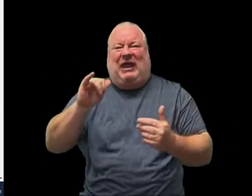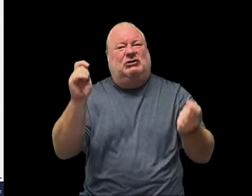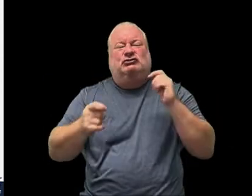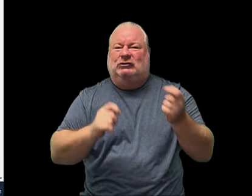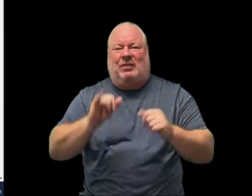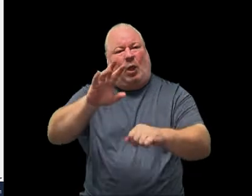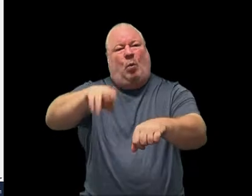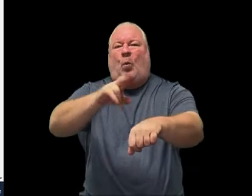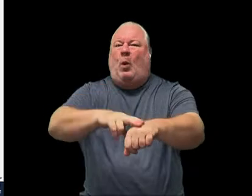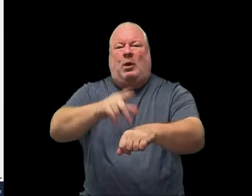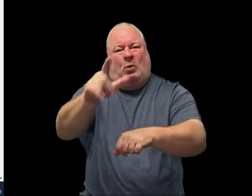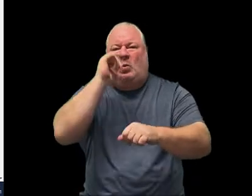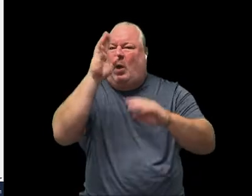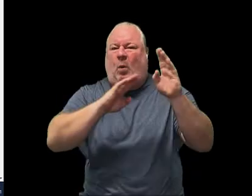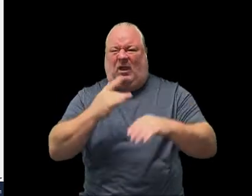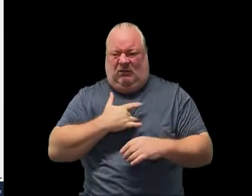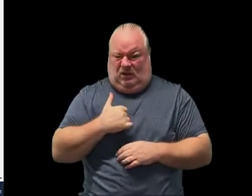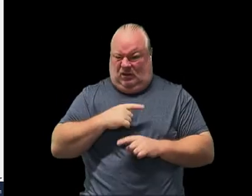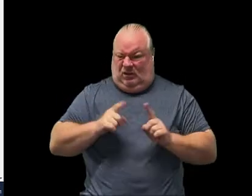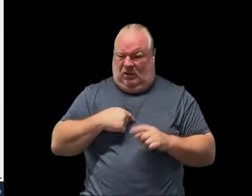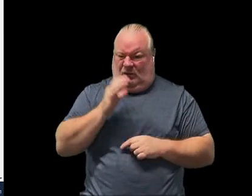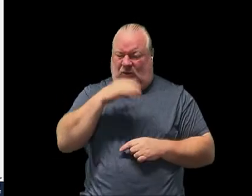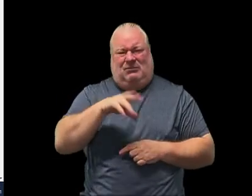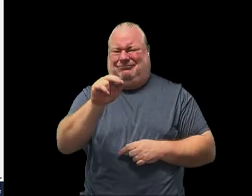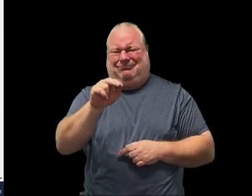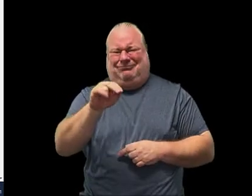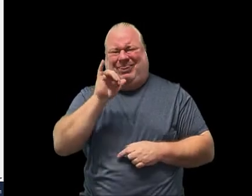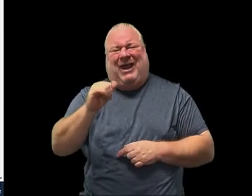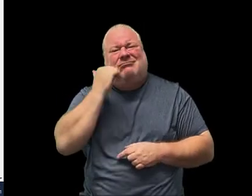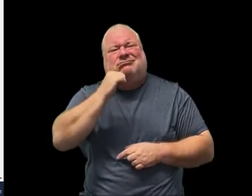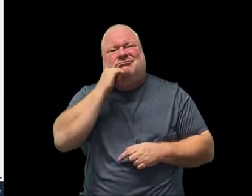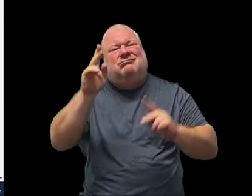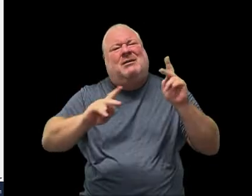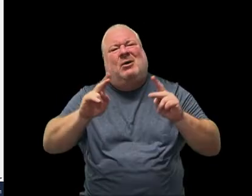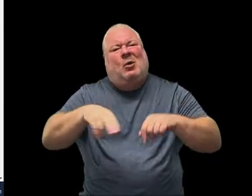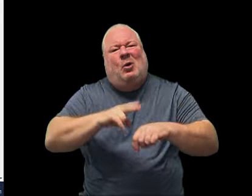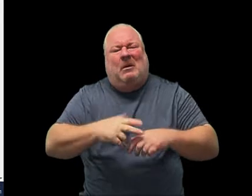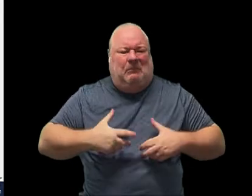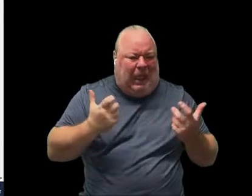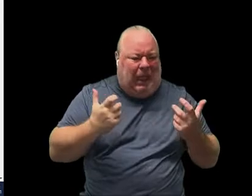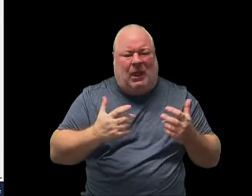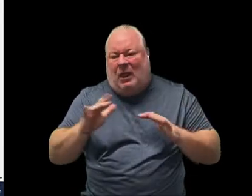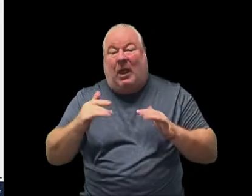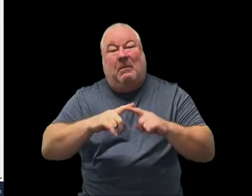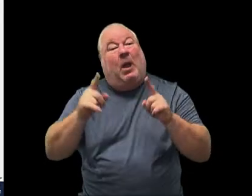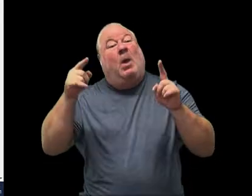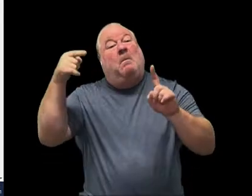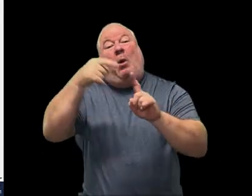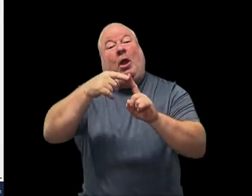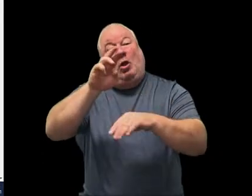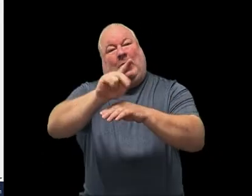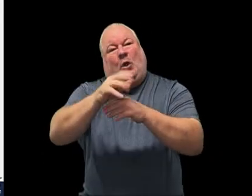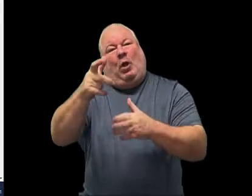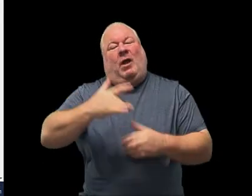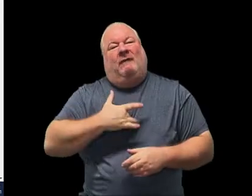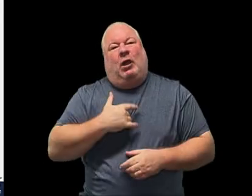out how we can help you learn how to go from angry to calm. So that